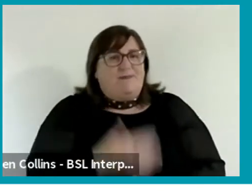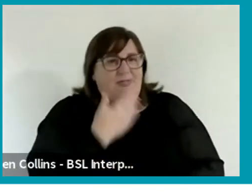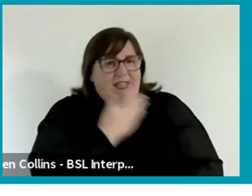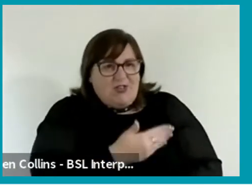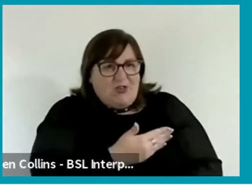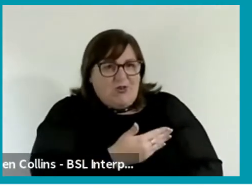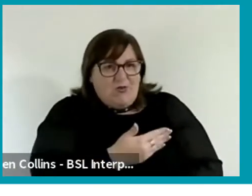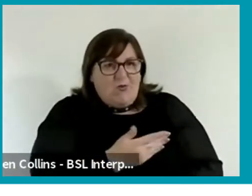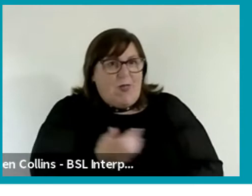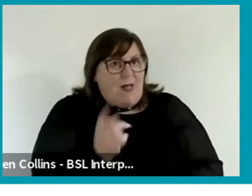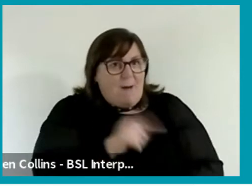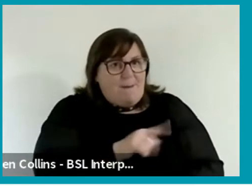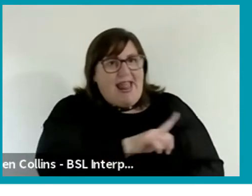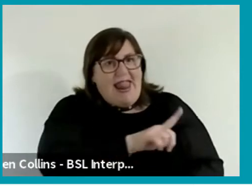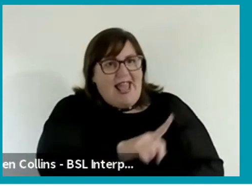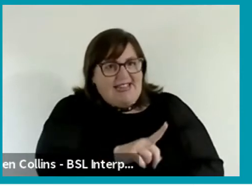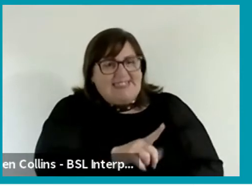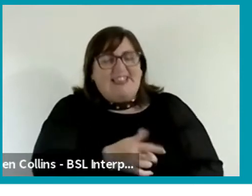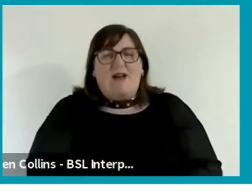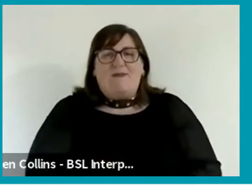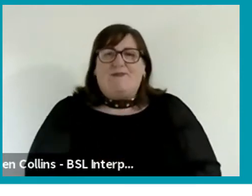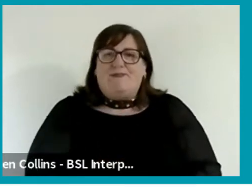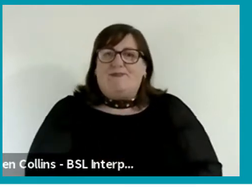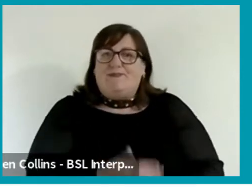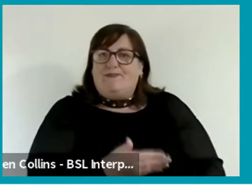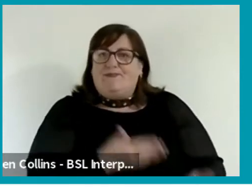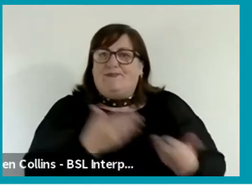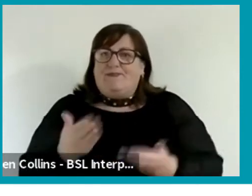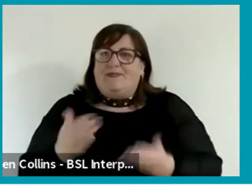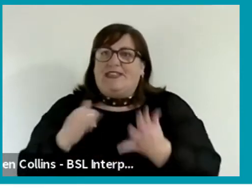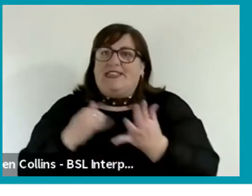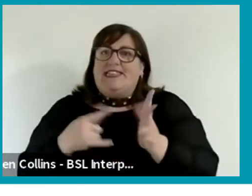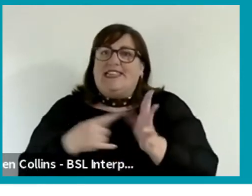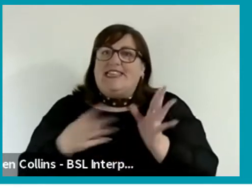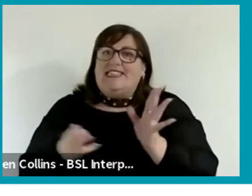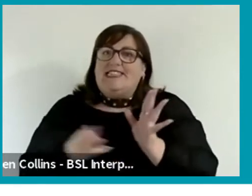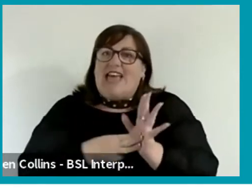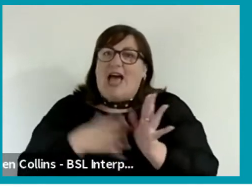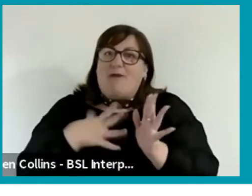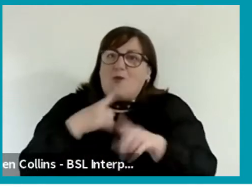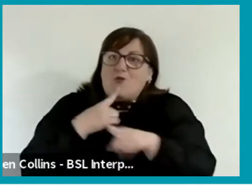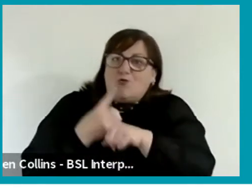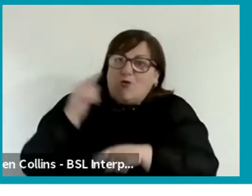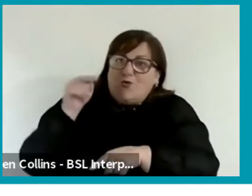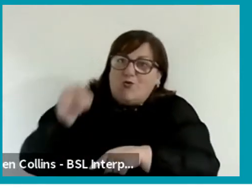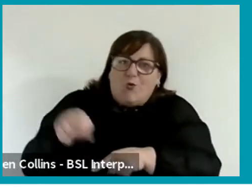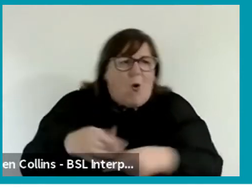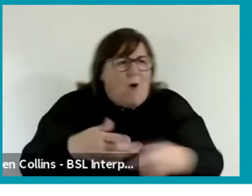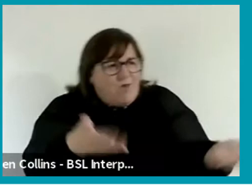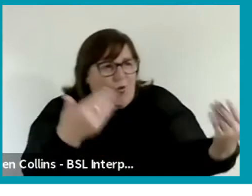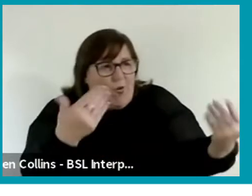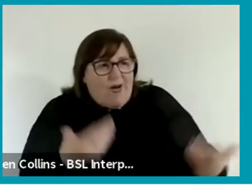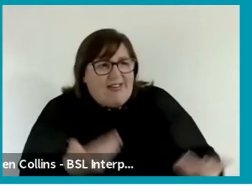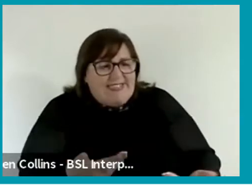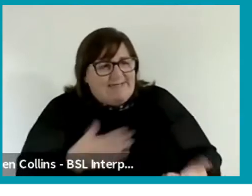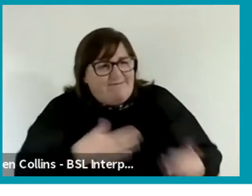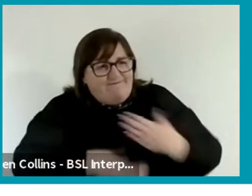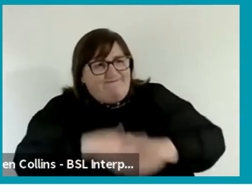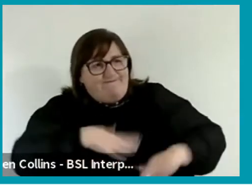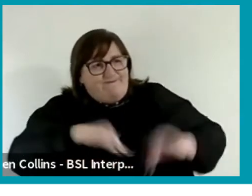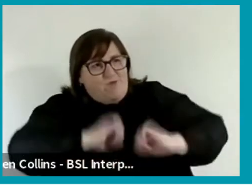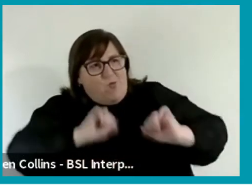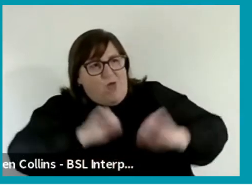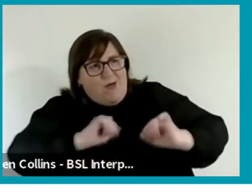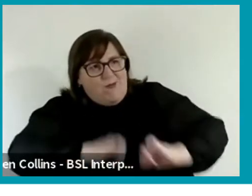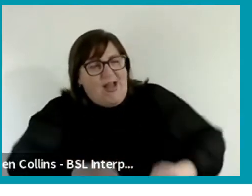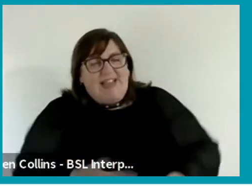two questions. Sam, can I speak to you, please? Of course you can, Rosa. I'm patiently waiting.